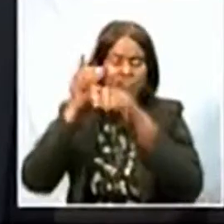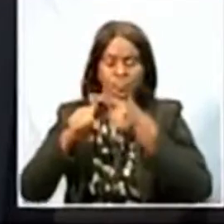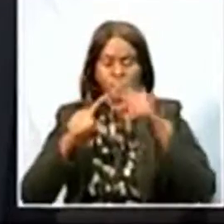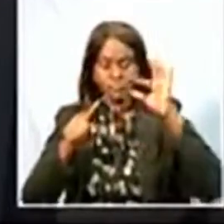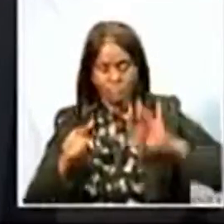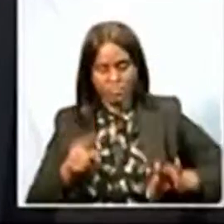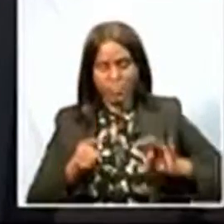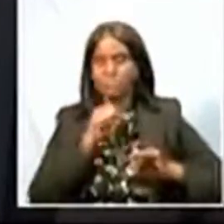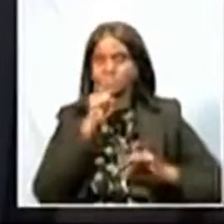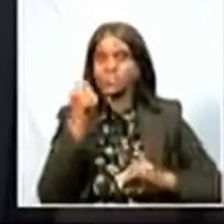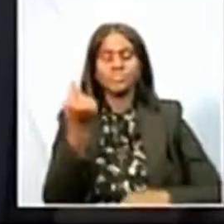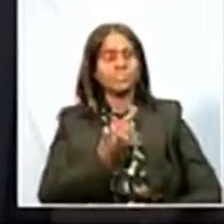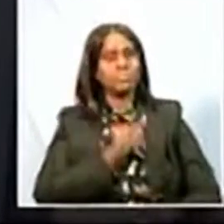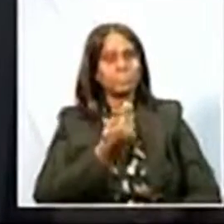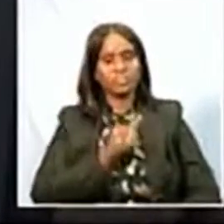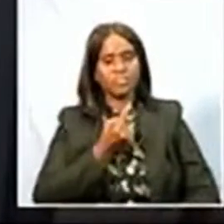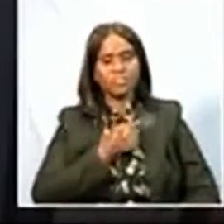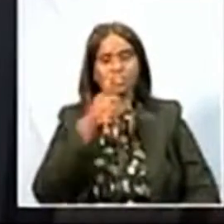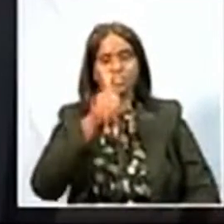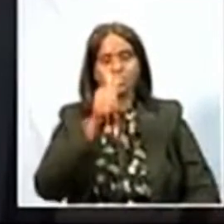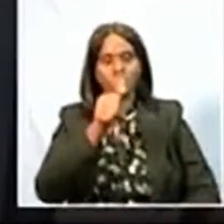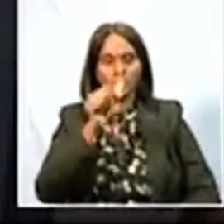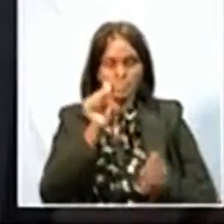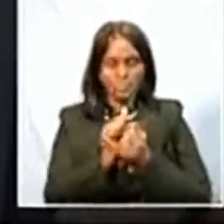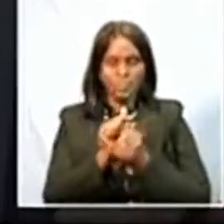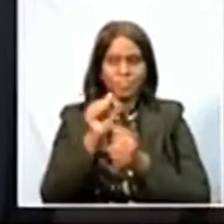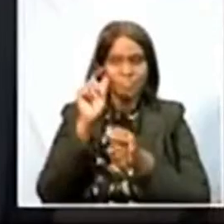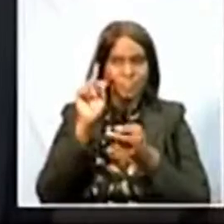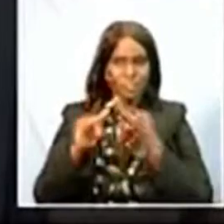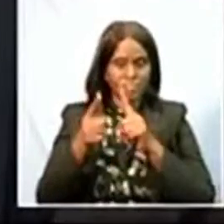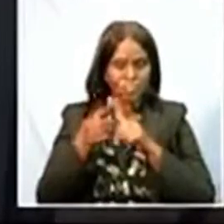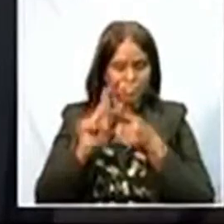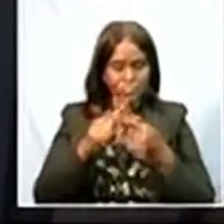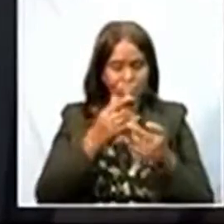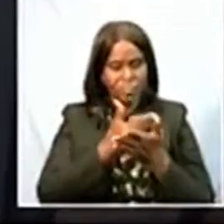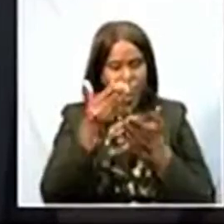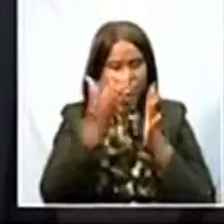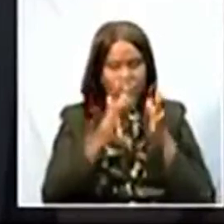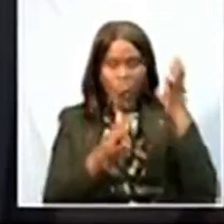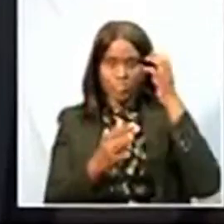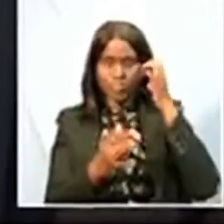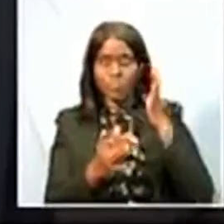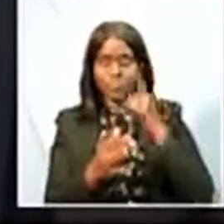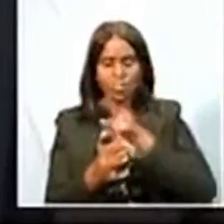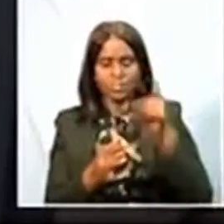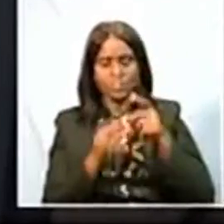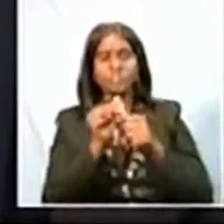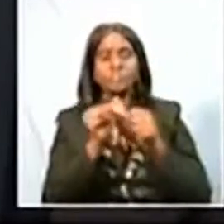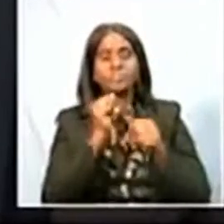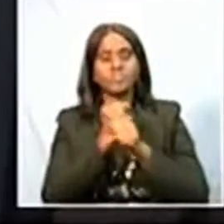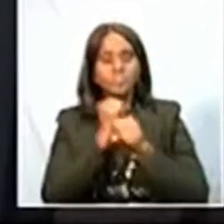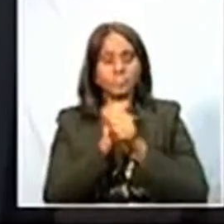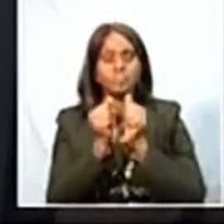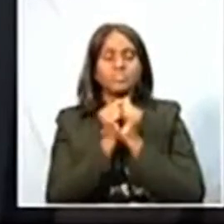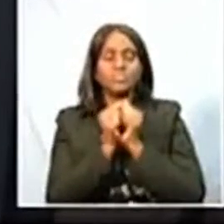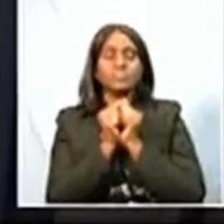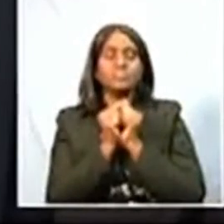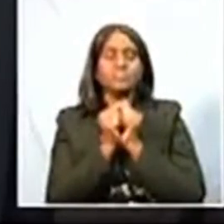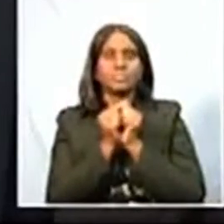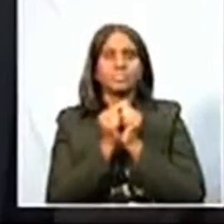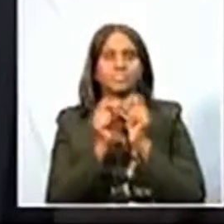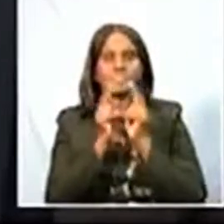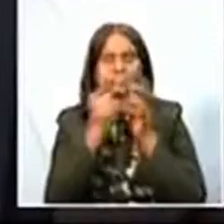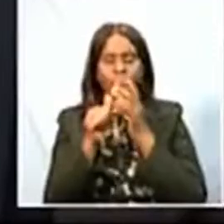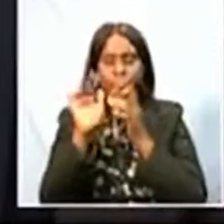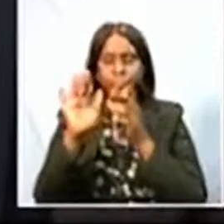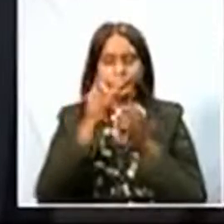beneficiaries instead of you and your counterpart, the procurement officer, working together so that